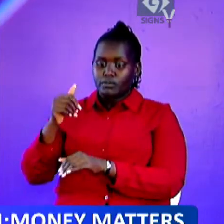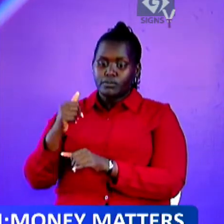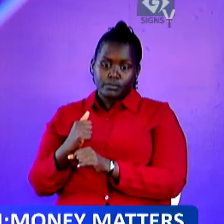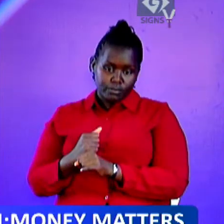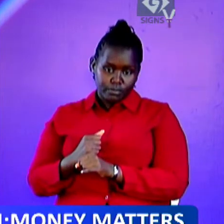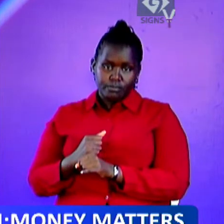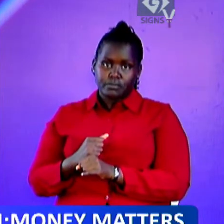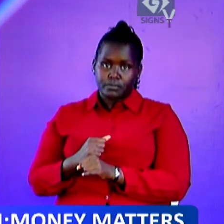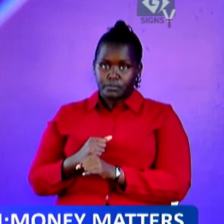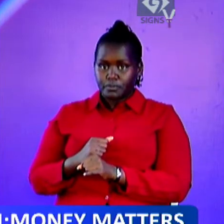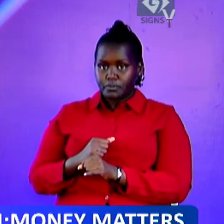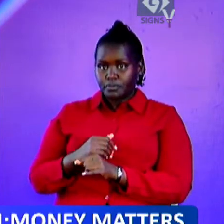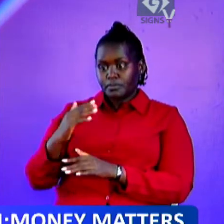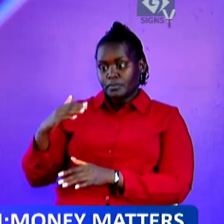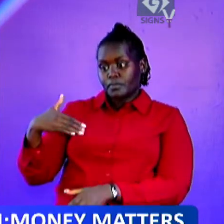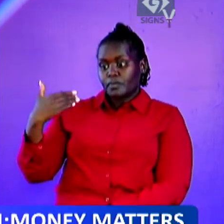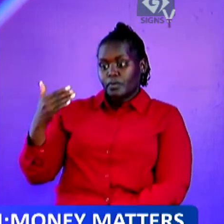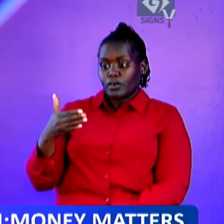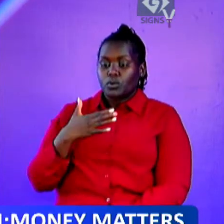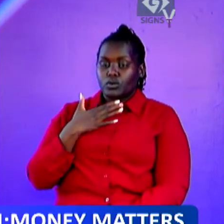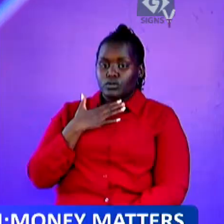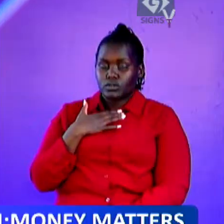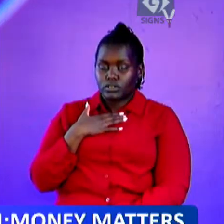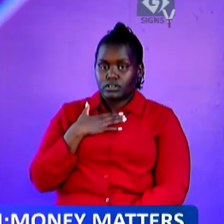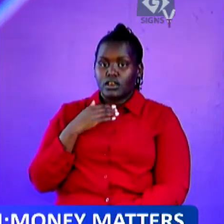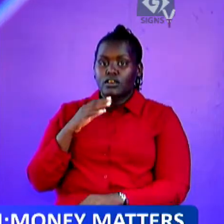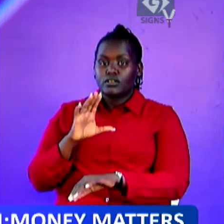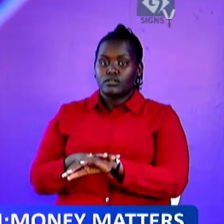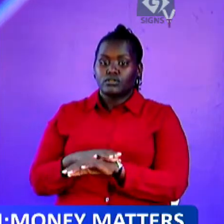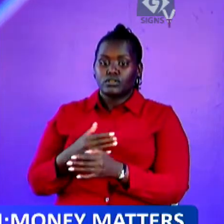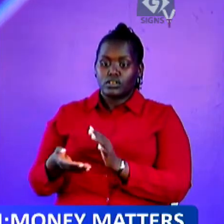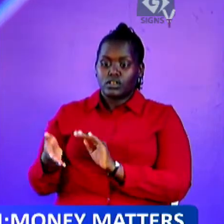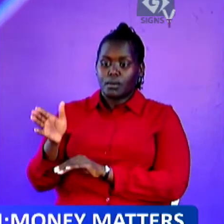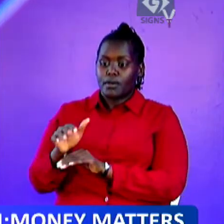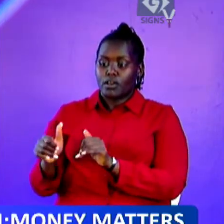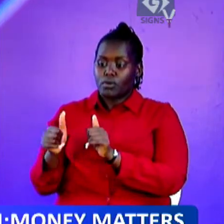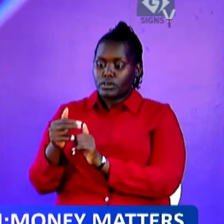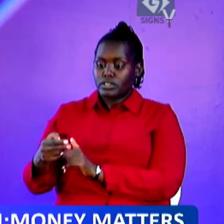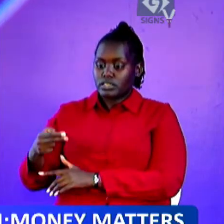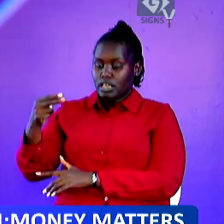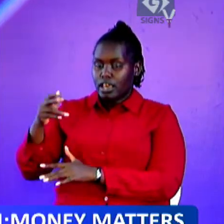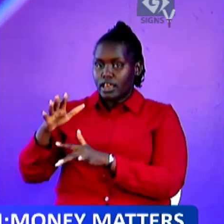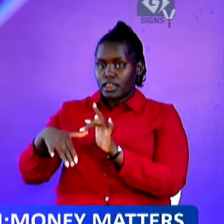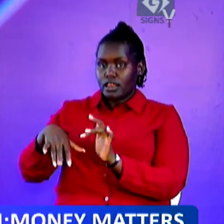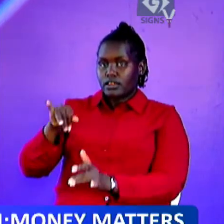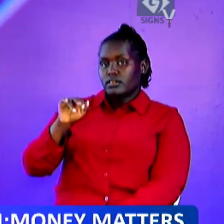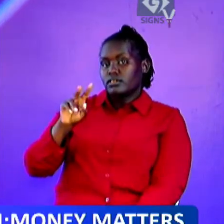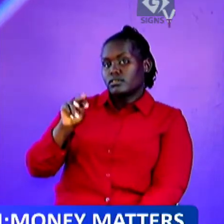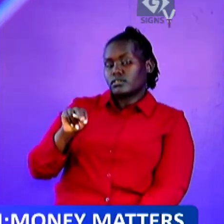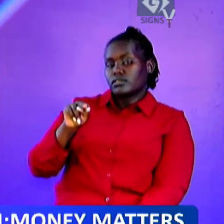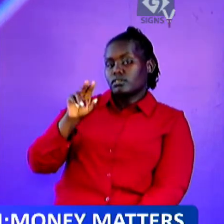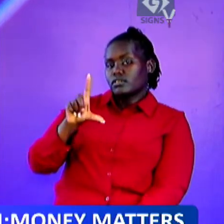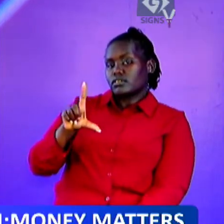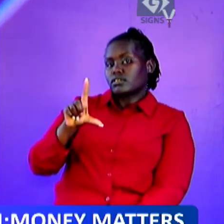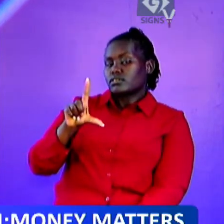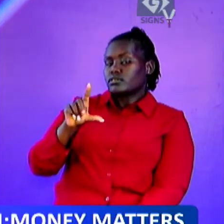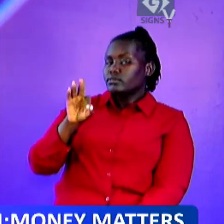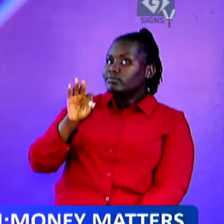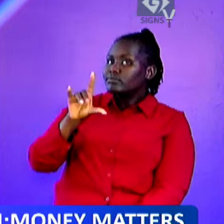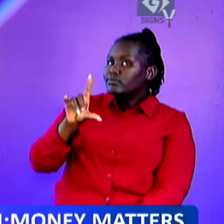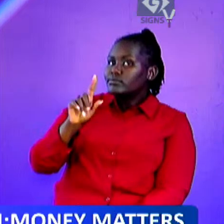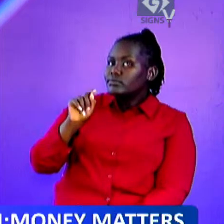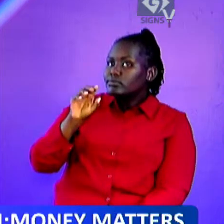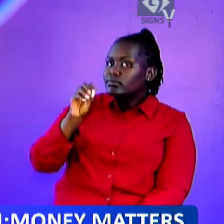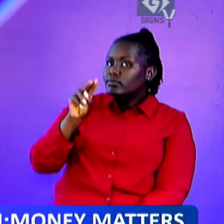because you always want to get a return that is higher than inflation. So inflation, if inflation, let's